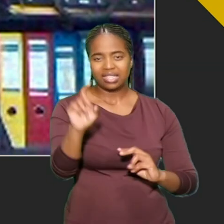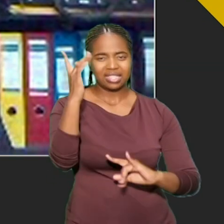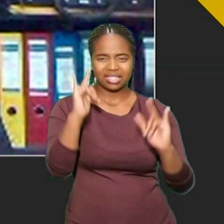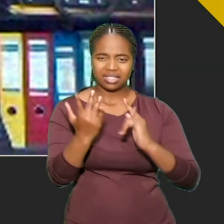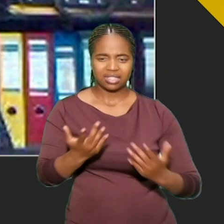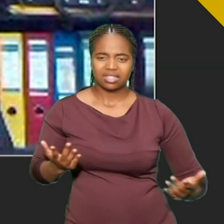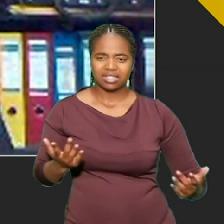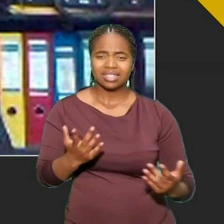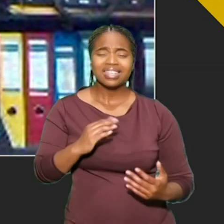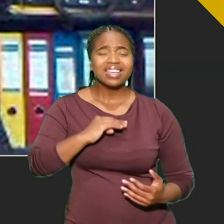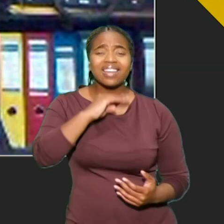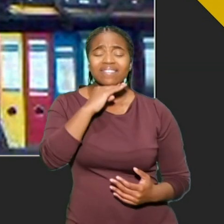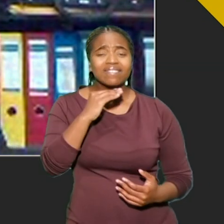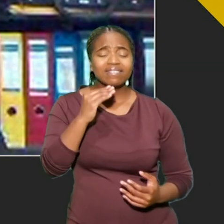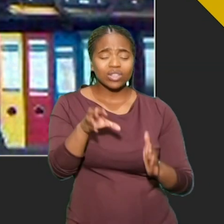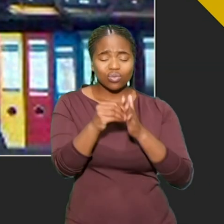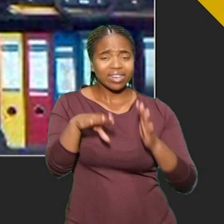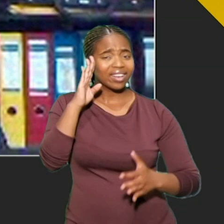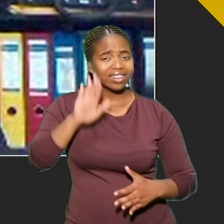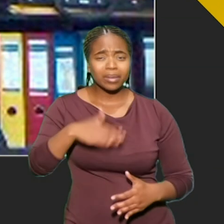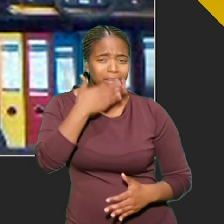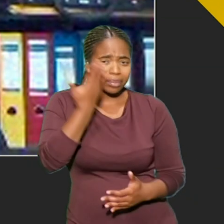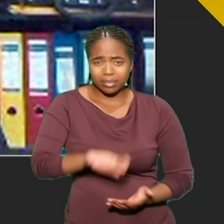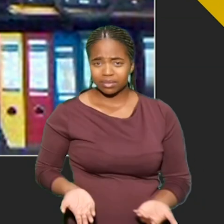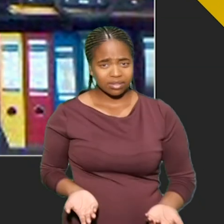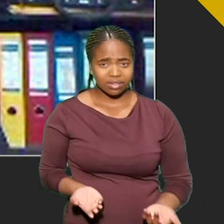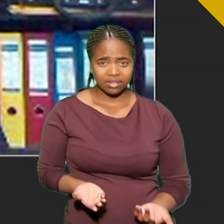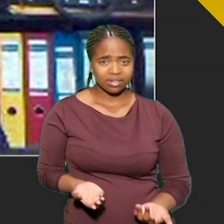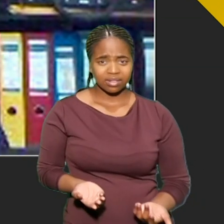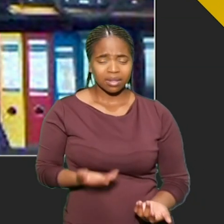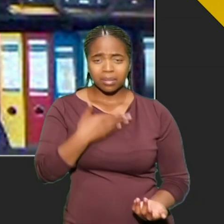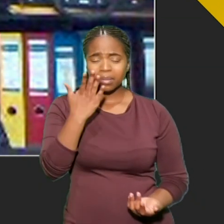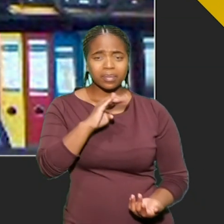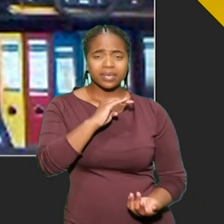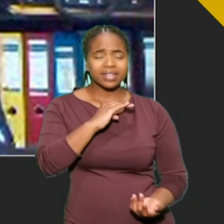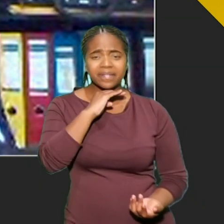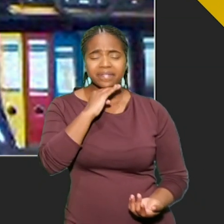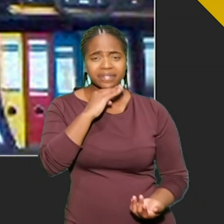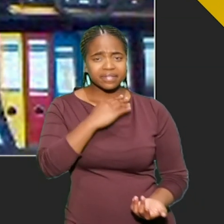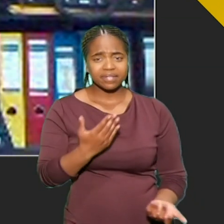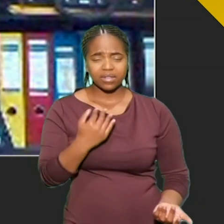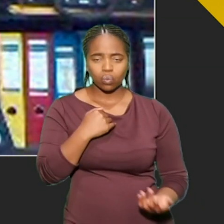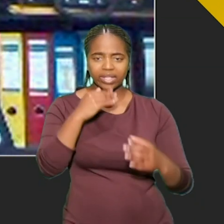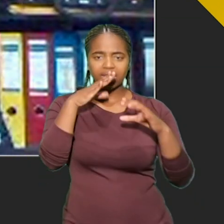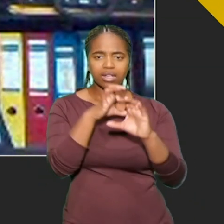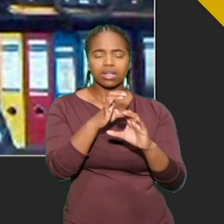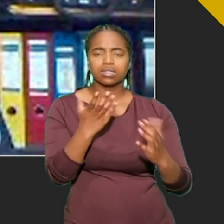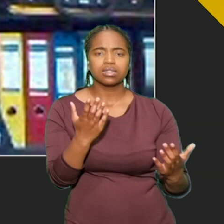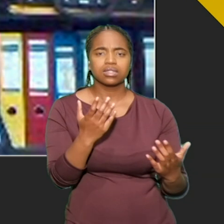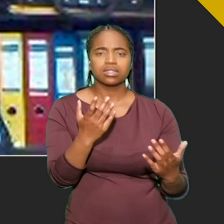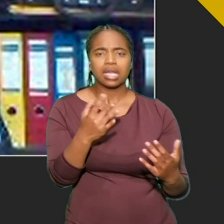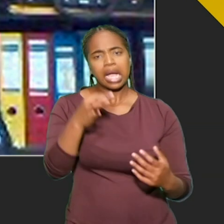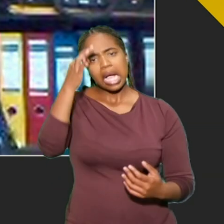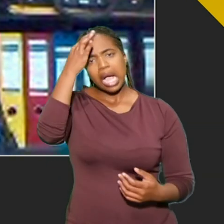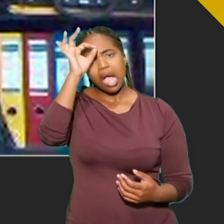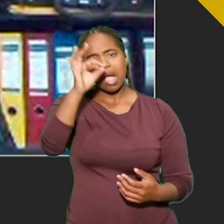even enough student accommodation for these kids. Mm. And we're focused on building government